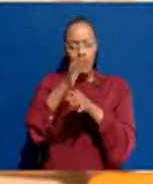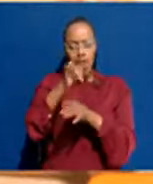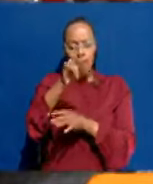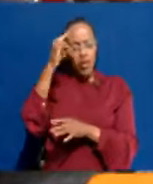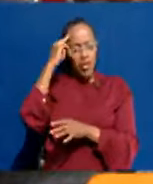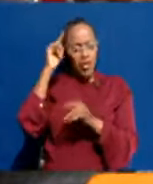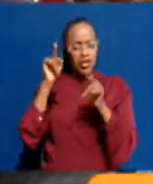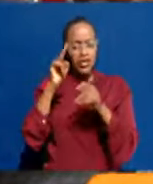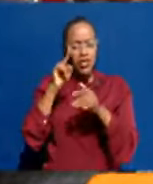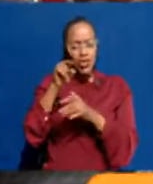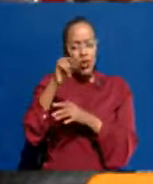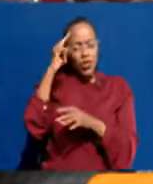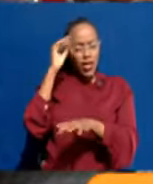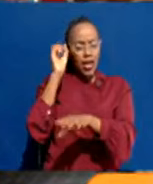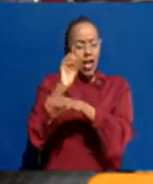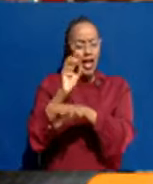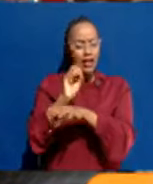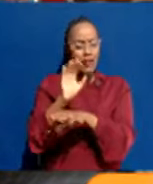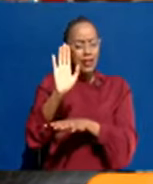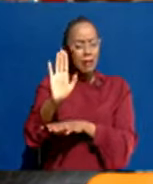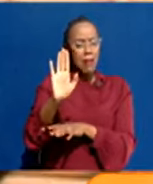think, Ambassador, your advice was